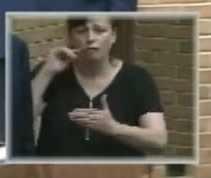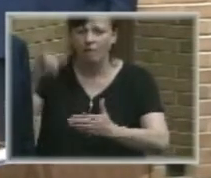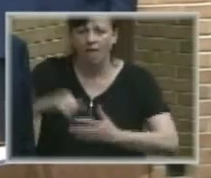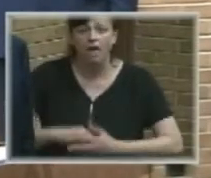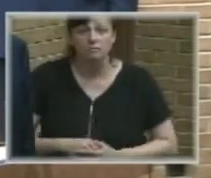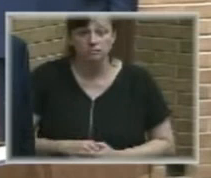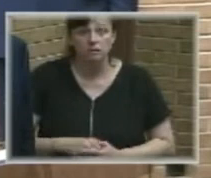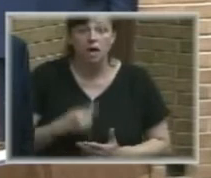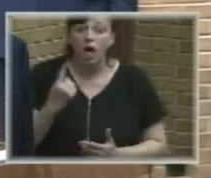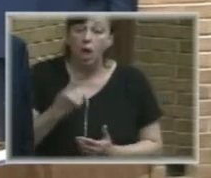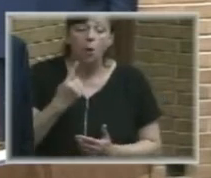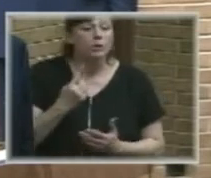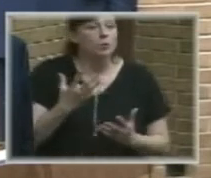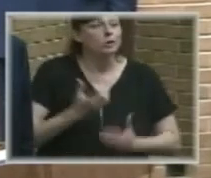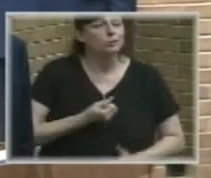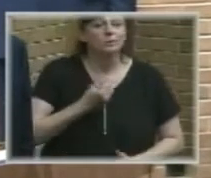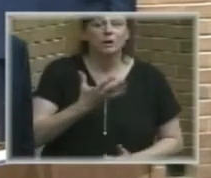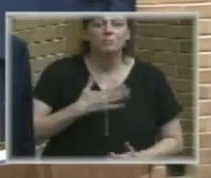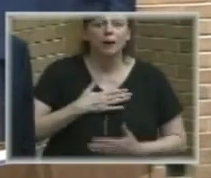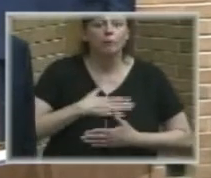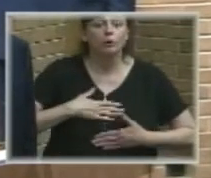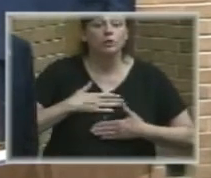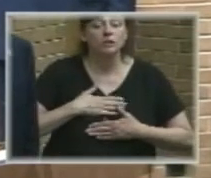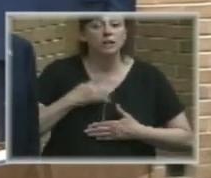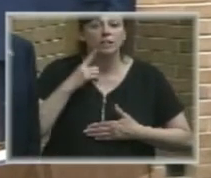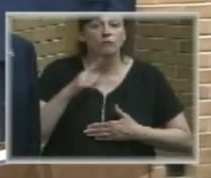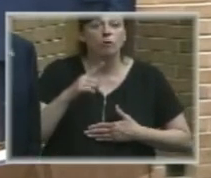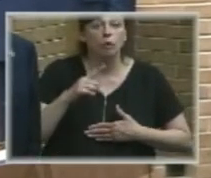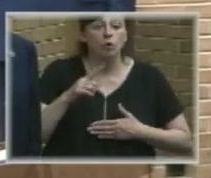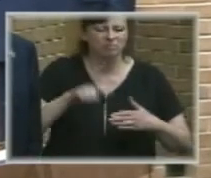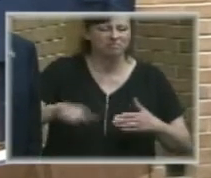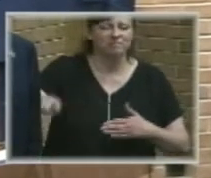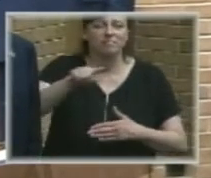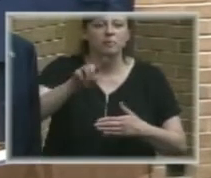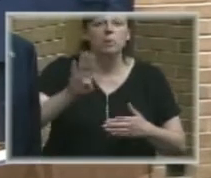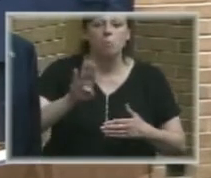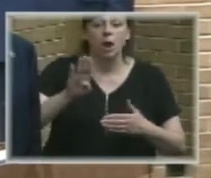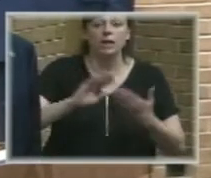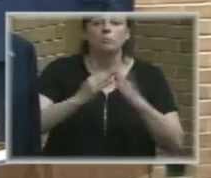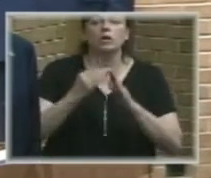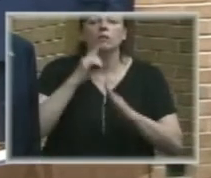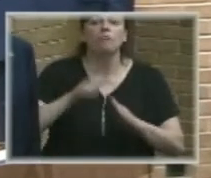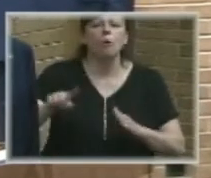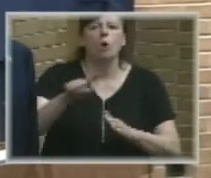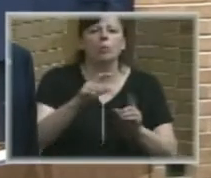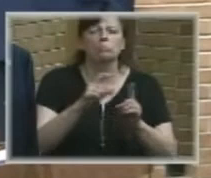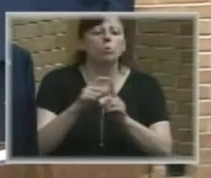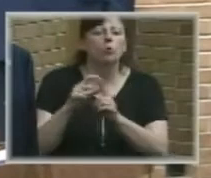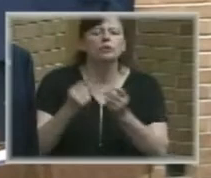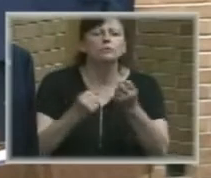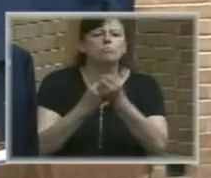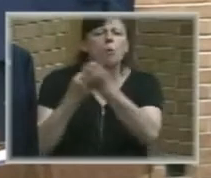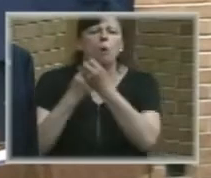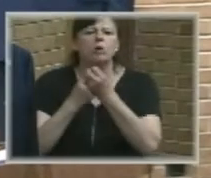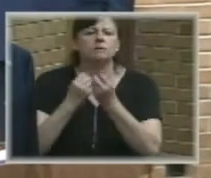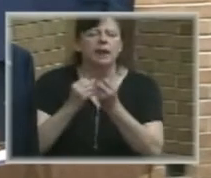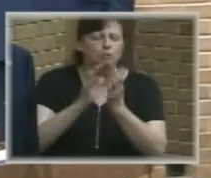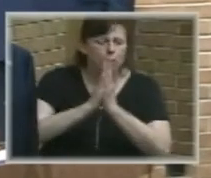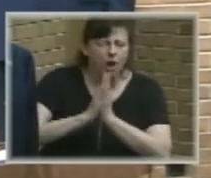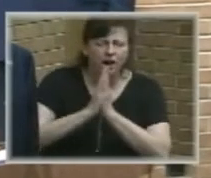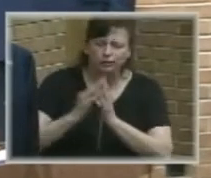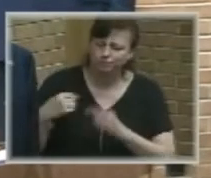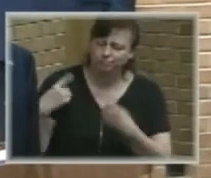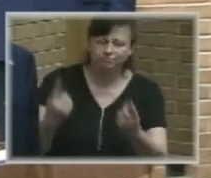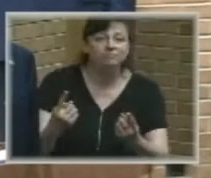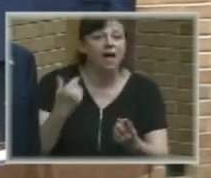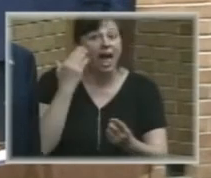I also wish to express my appreciation to the greater Brighton community for their words of support and prayers. I know tonight's event is